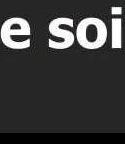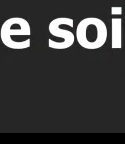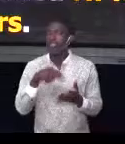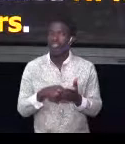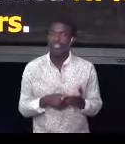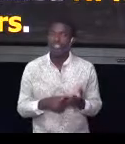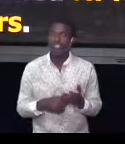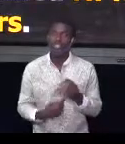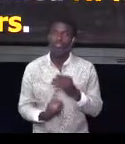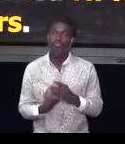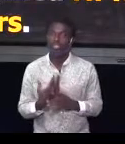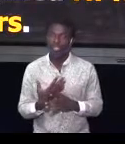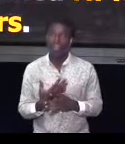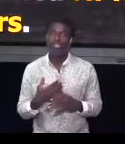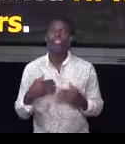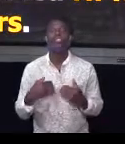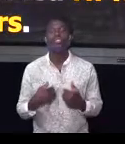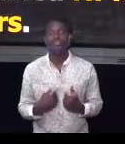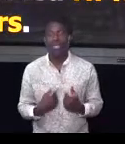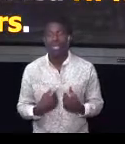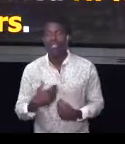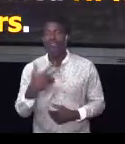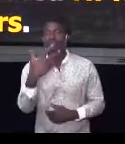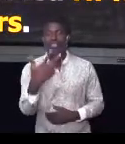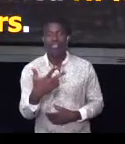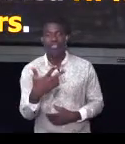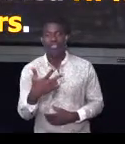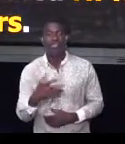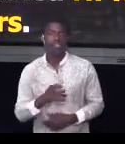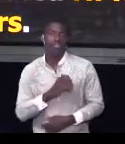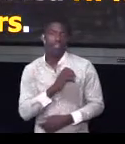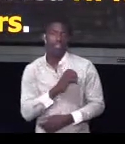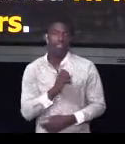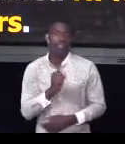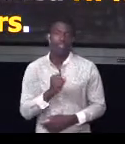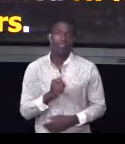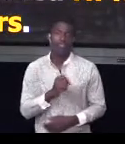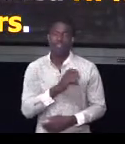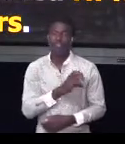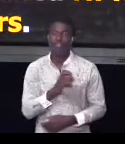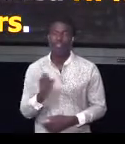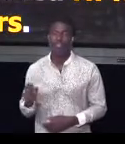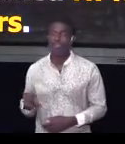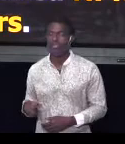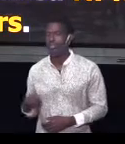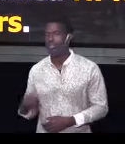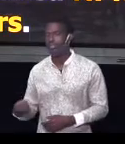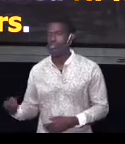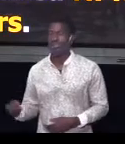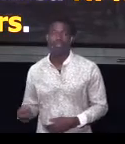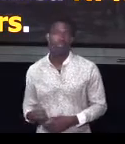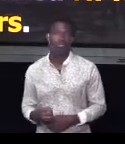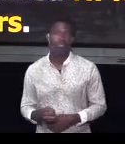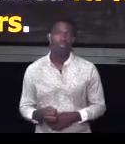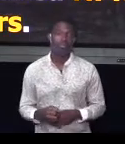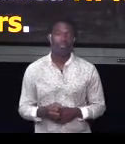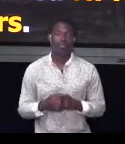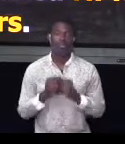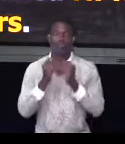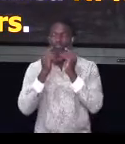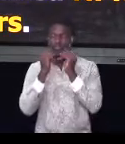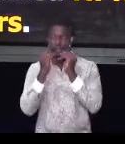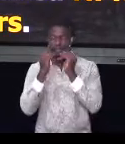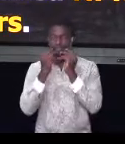soil. So these fertilizers contain 3 elements. Don't forget, still